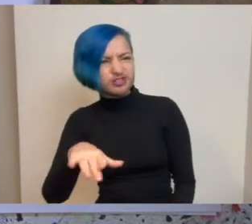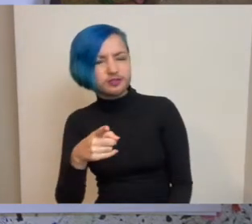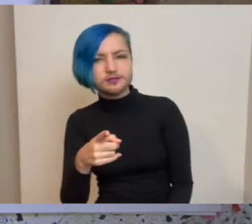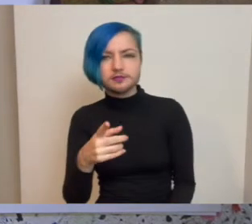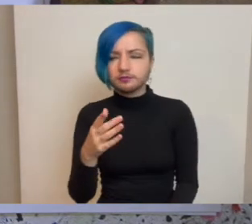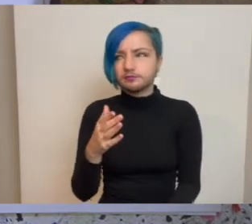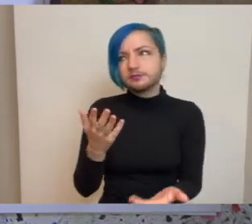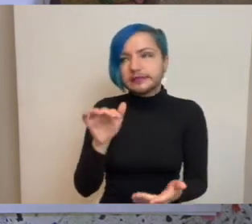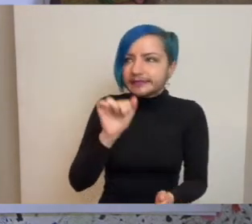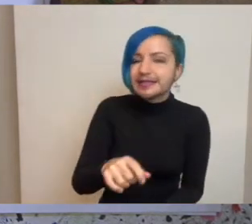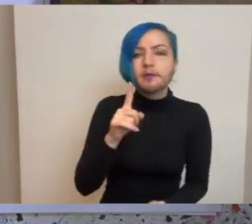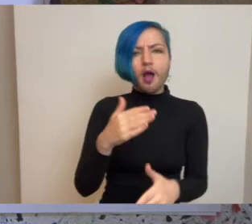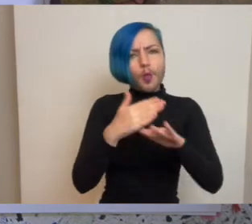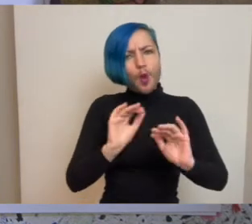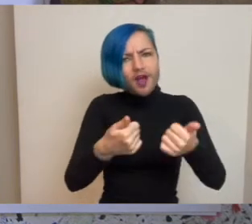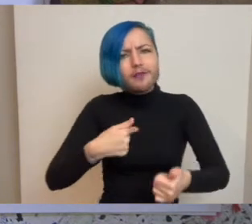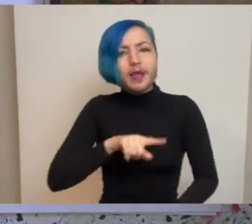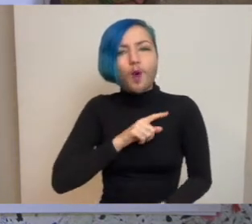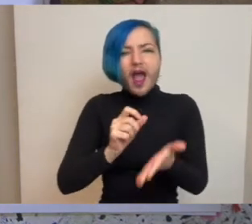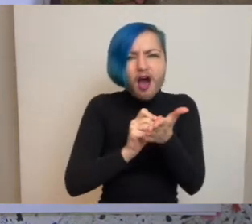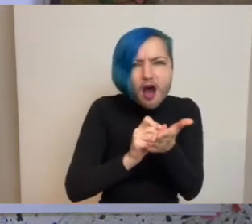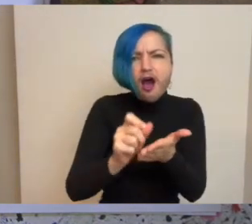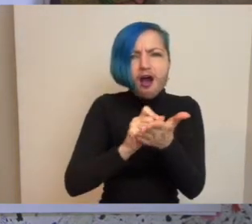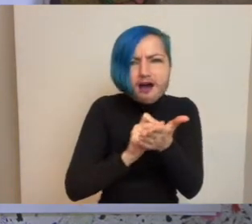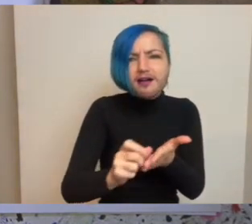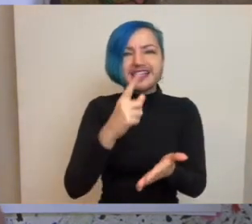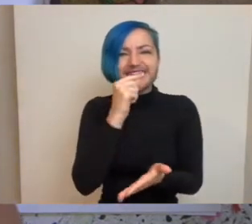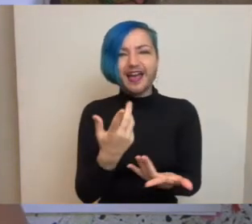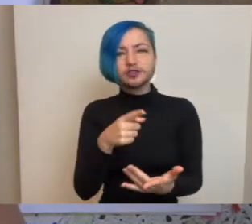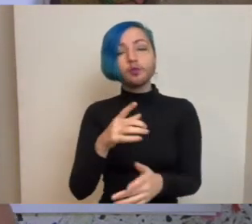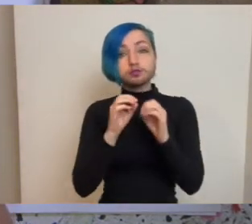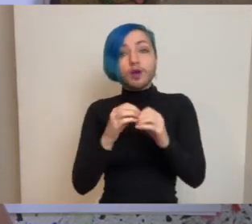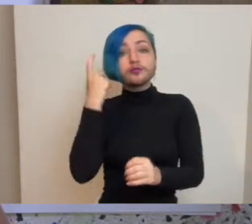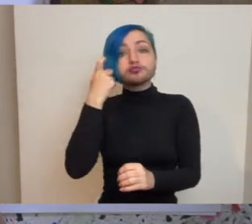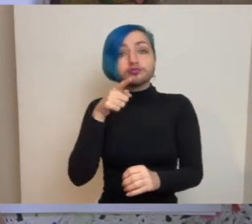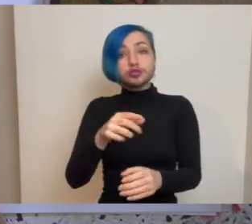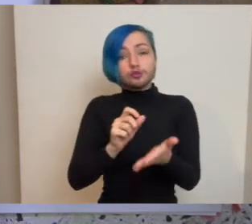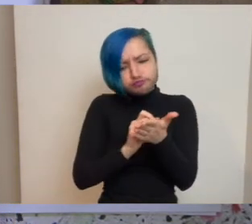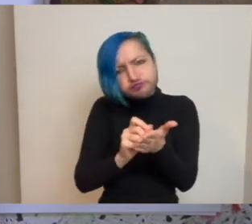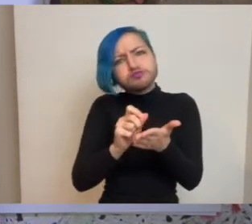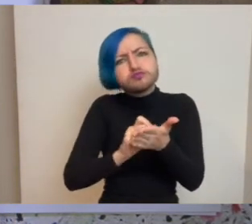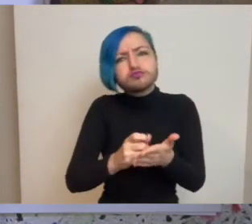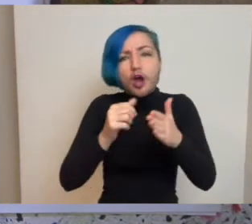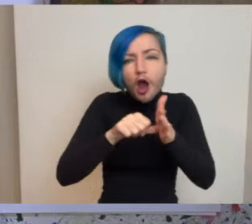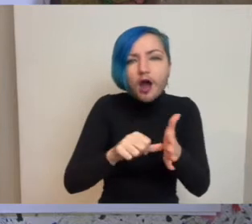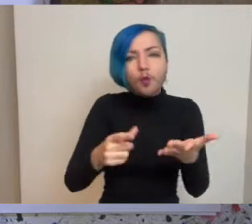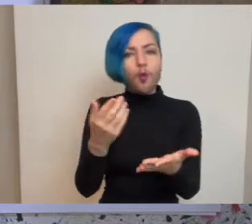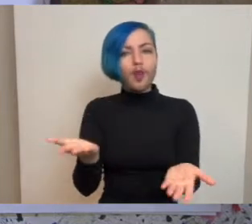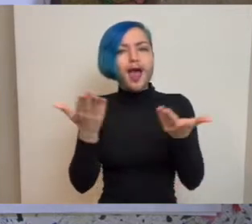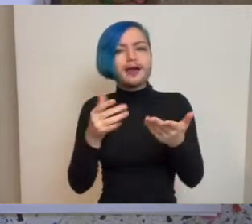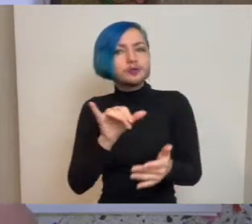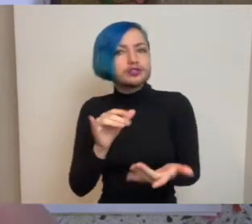they work really well for me. You can press really hard. So it's always something to think about. How hard are you going to press on the page? So they work for me